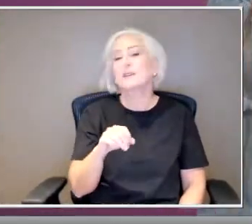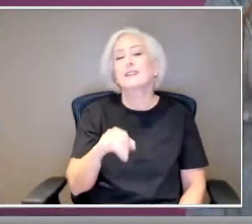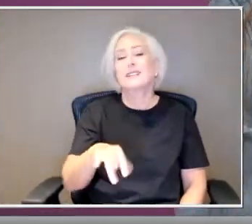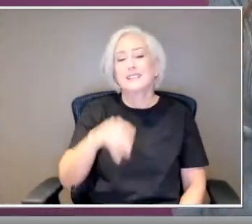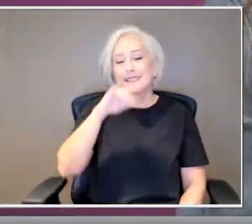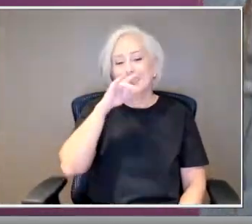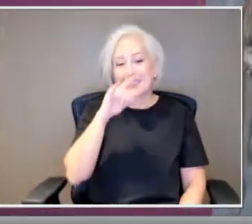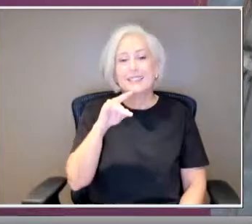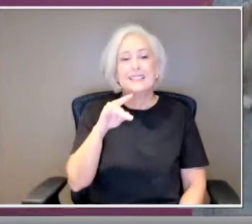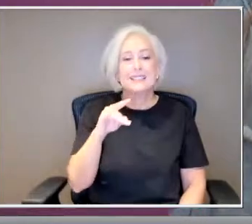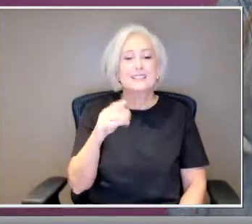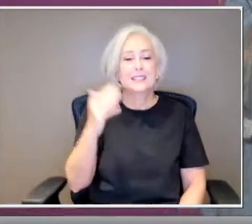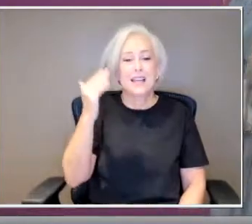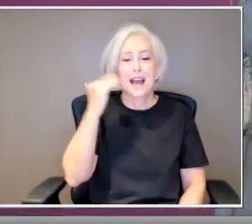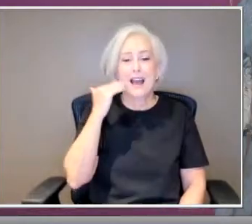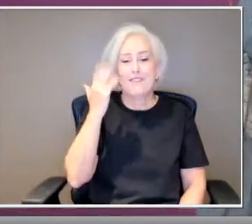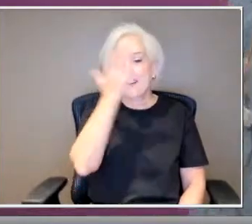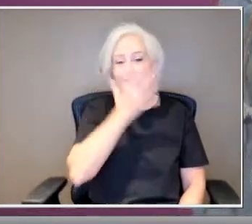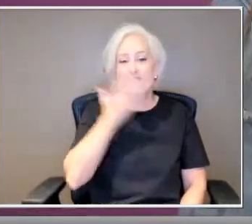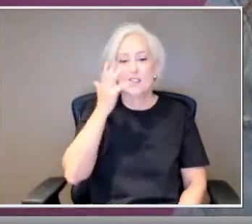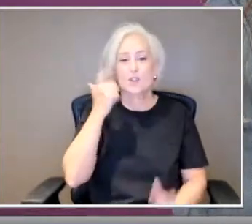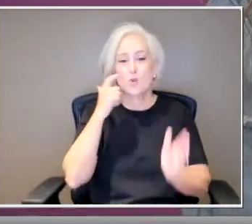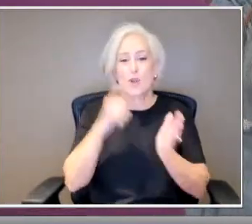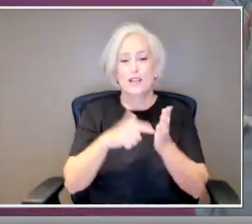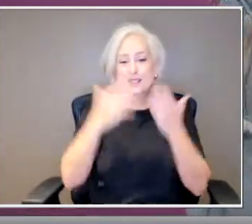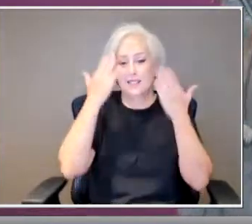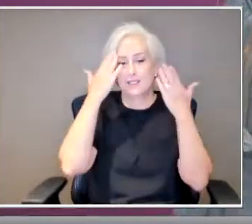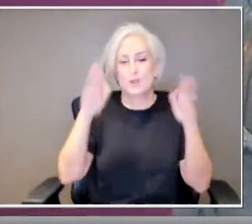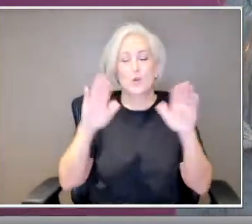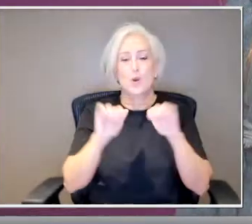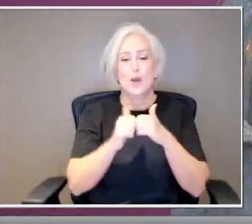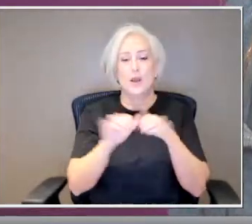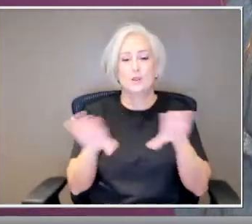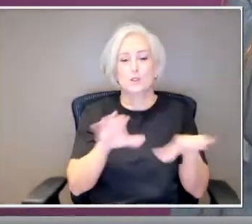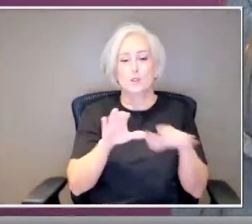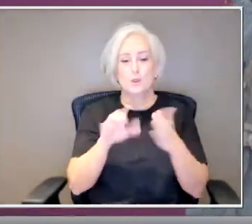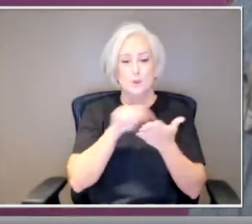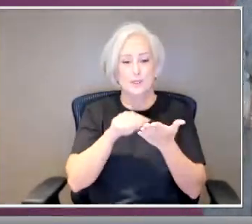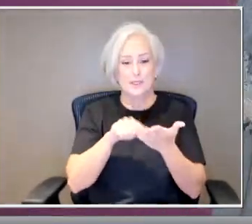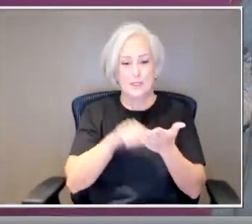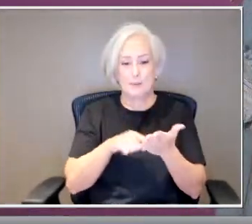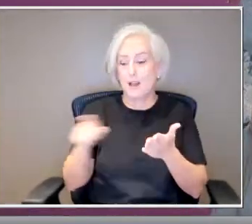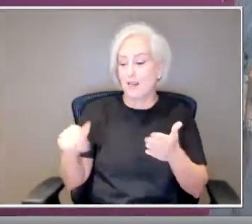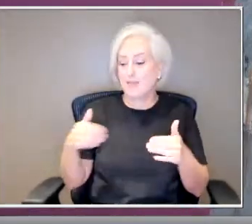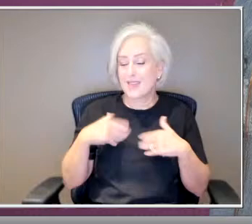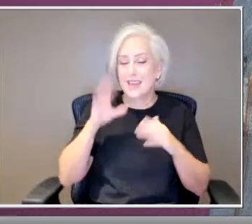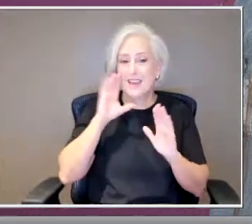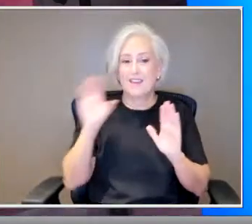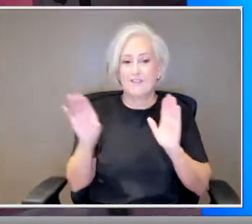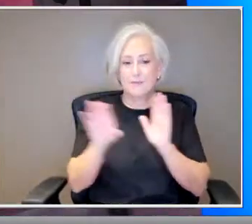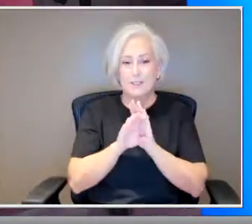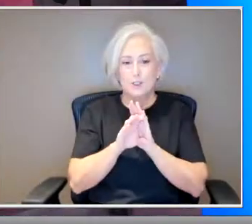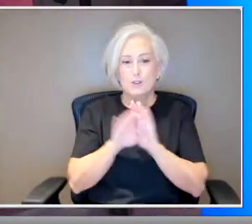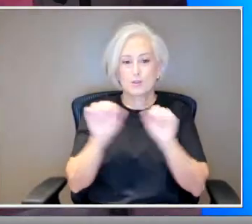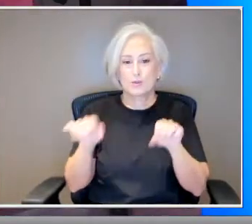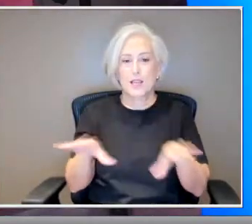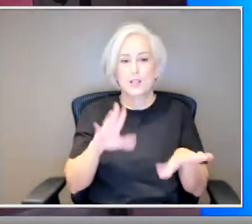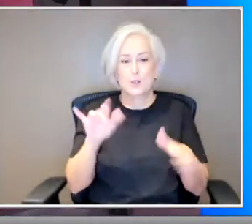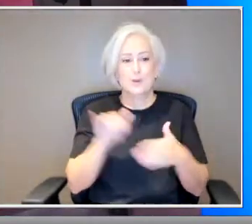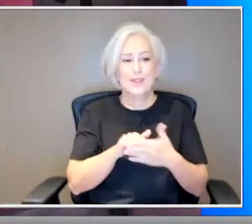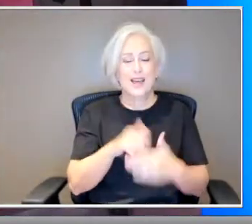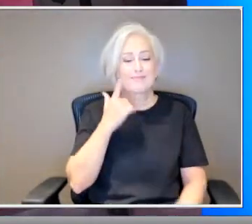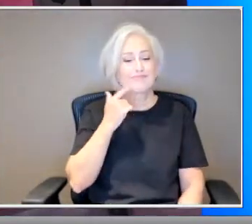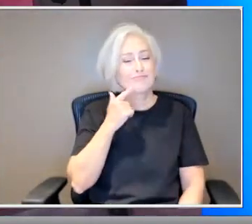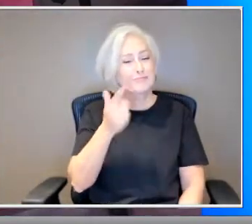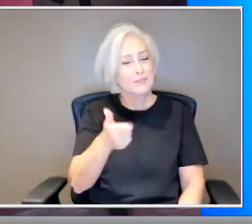know how to do the numbers. So, I have pictures on there so they could actually just go right to it. You're such a good mom. I try.